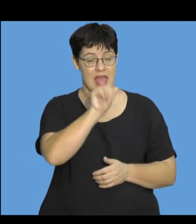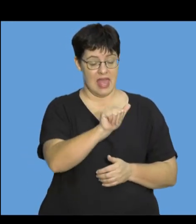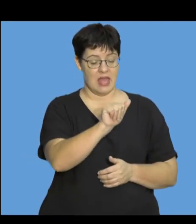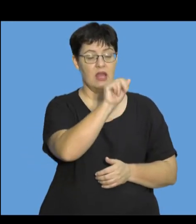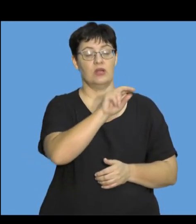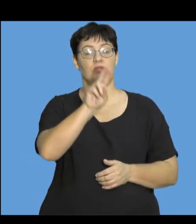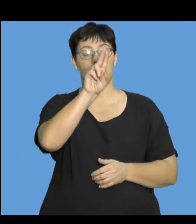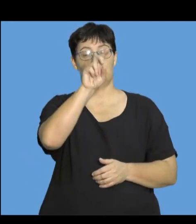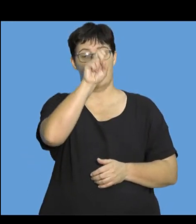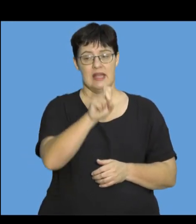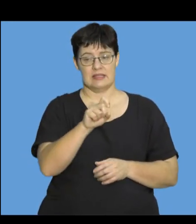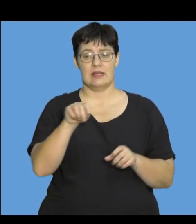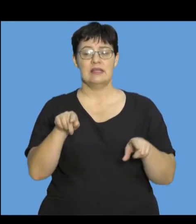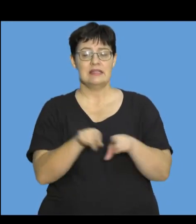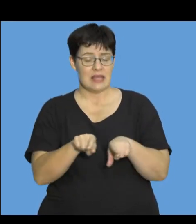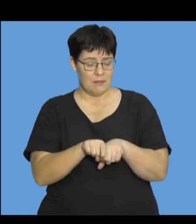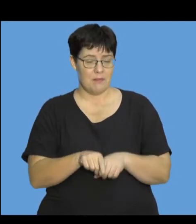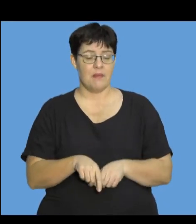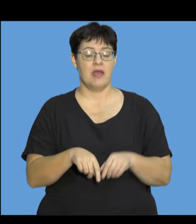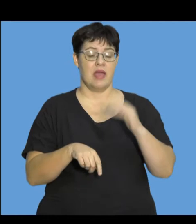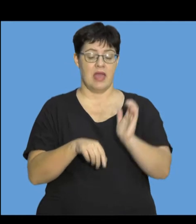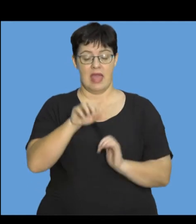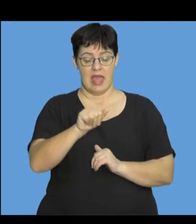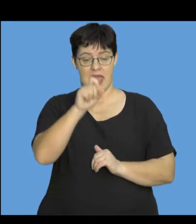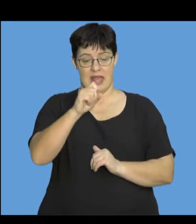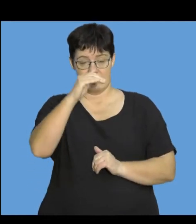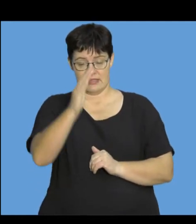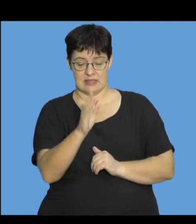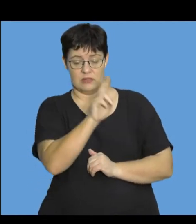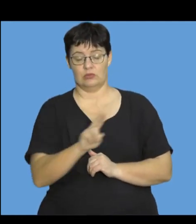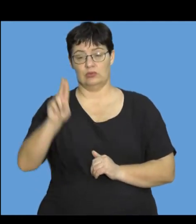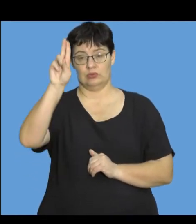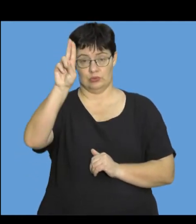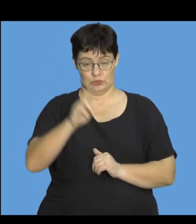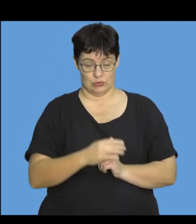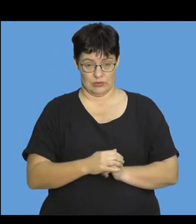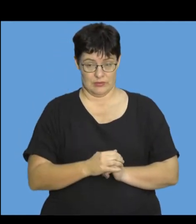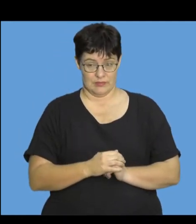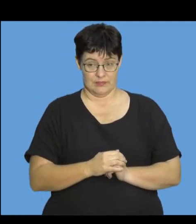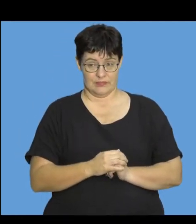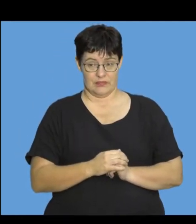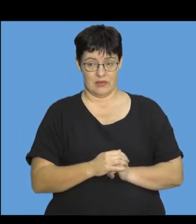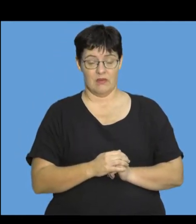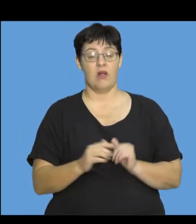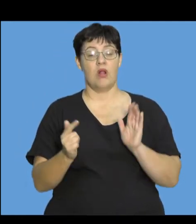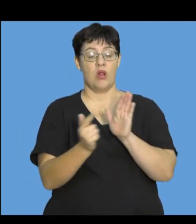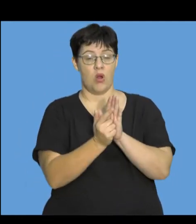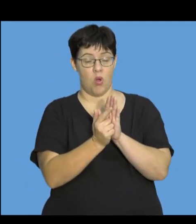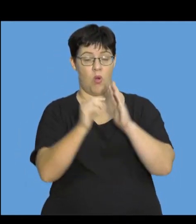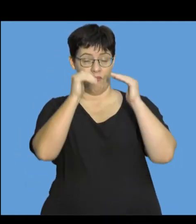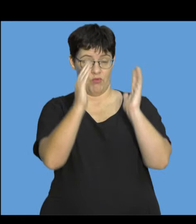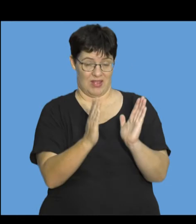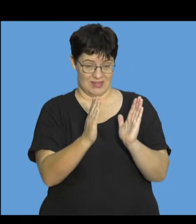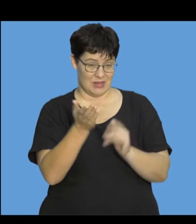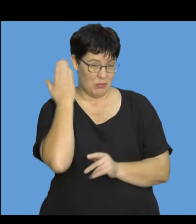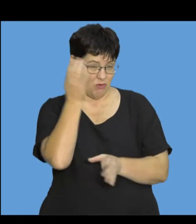of 2x is the same as a to the exponent of x, all raised to 2. Remember the law of brackets that we